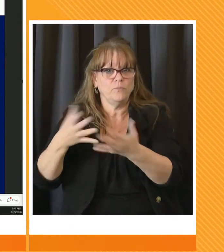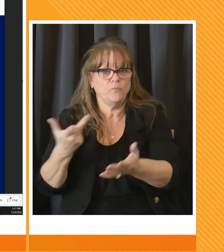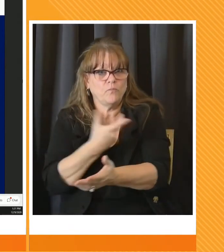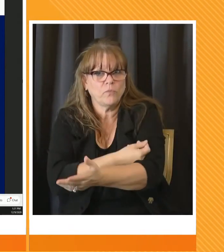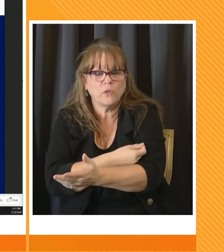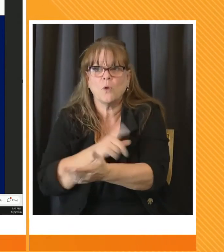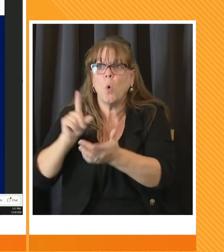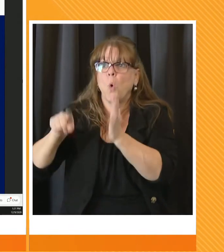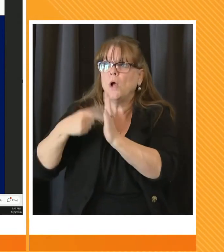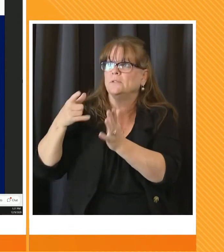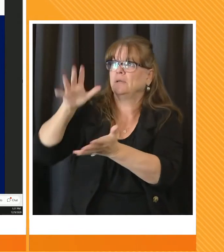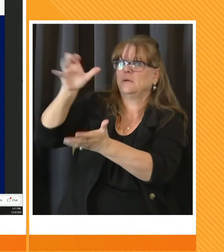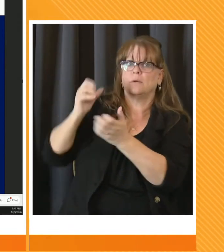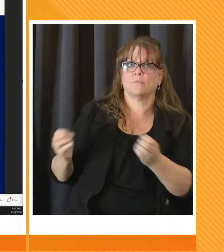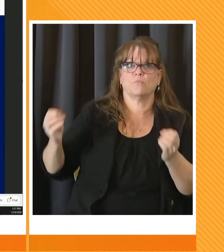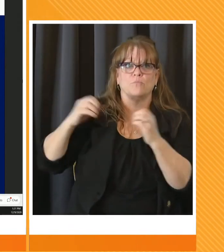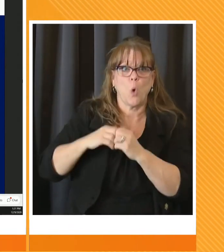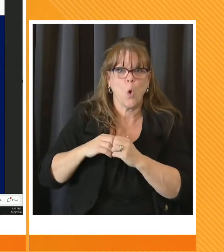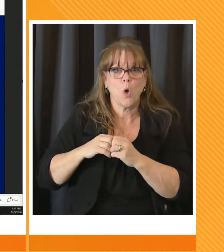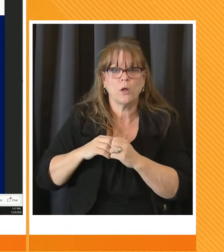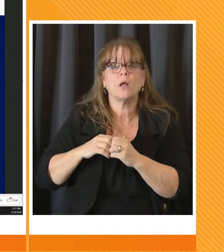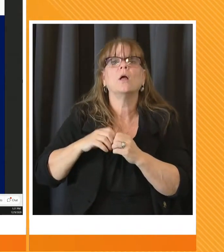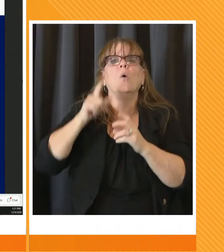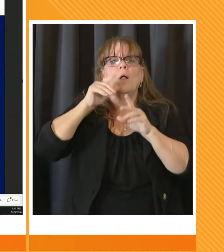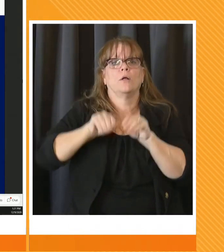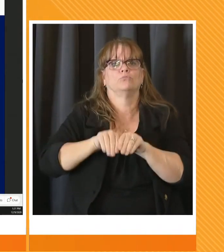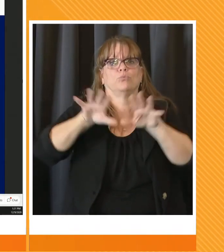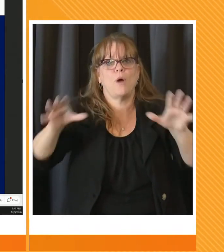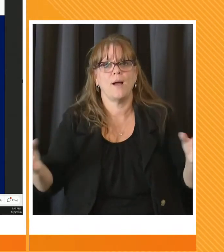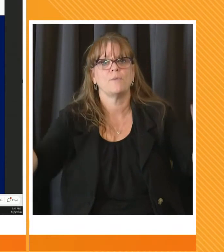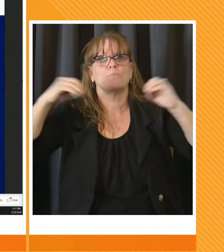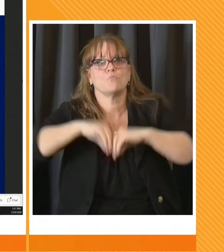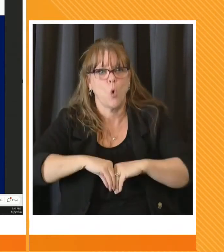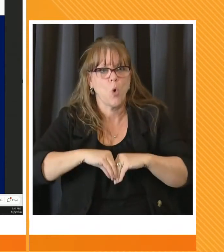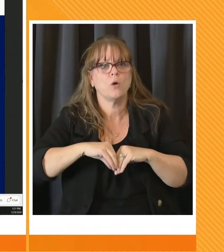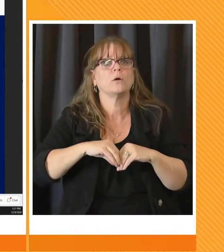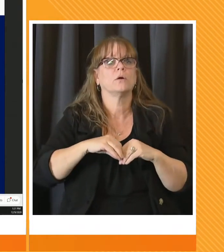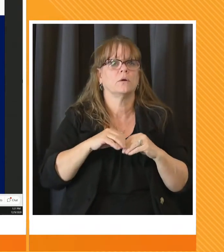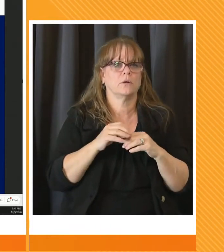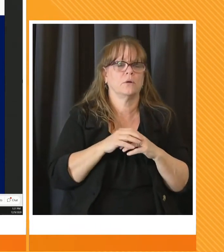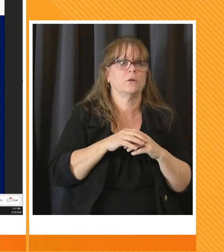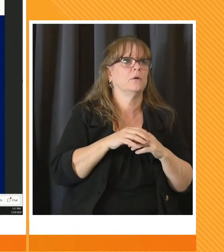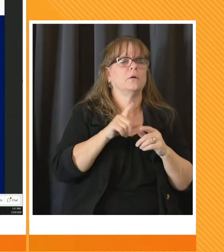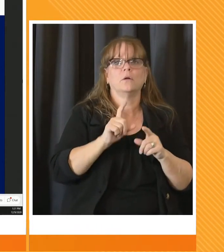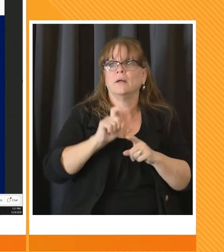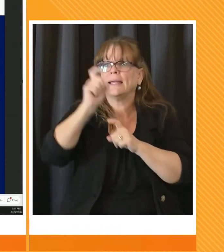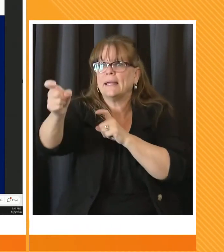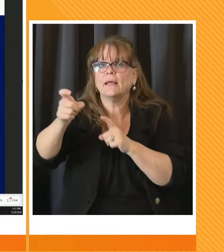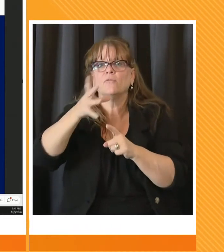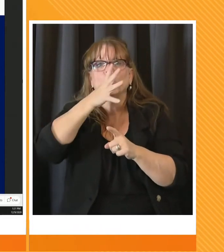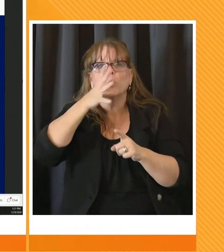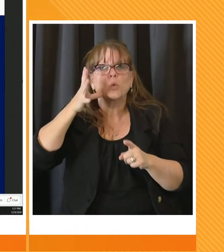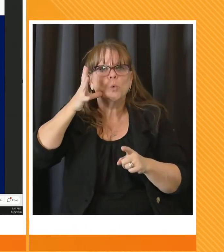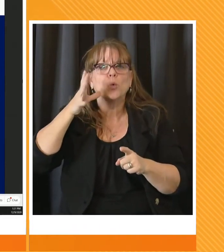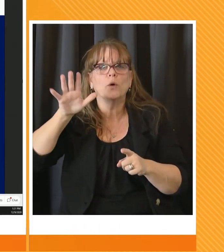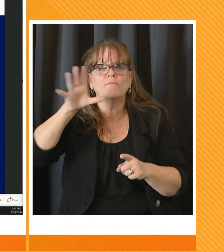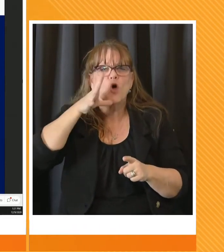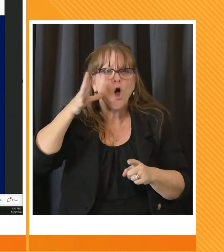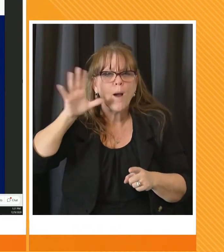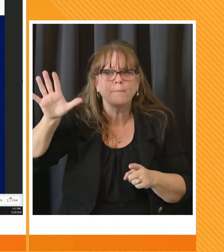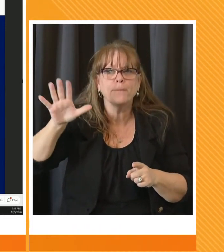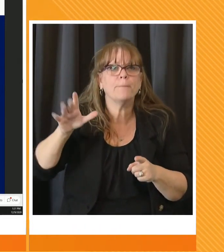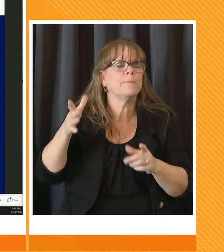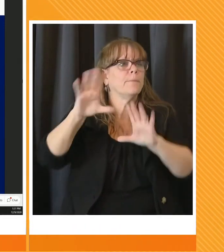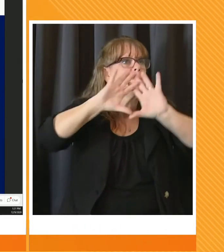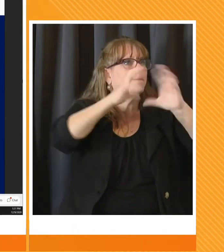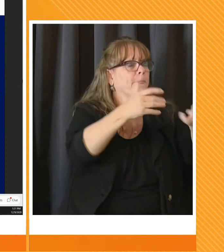expand into our rural health centers, safety net clinics, doctors' offices, and then other locations that we need to stand up to ensure